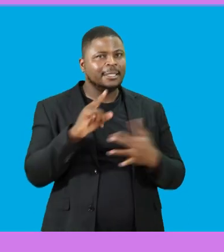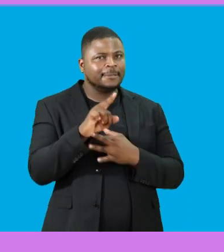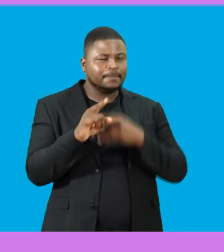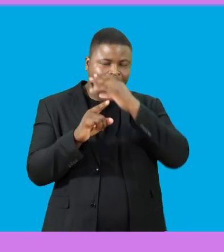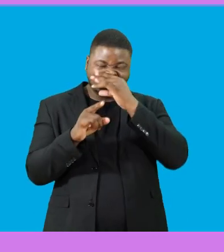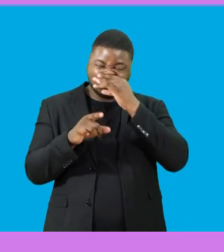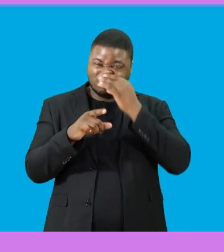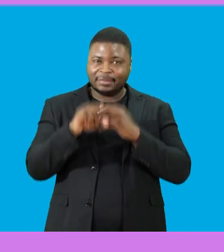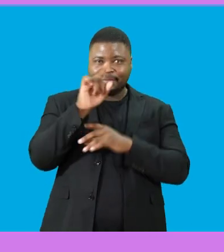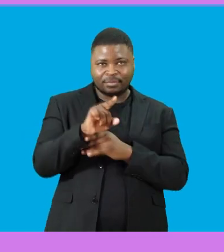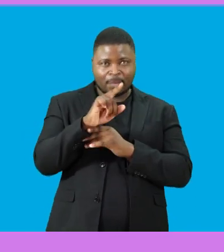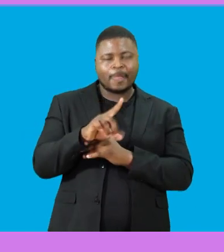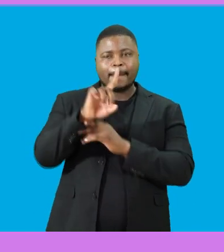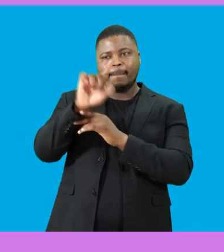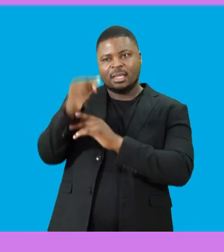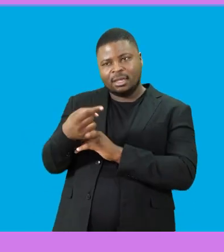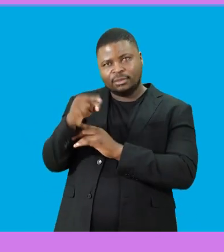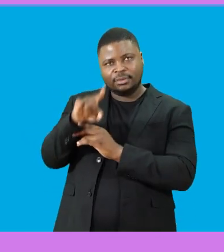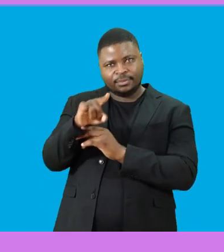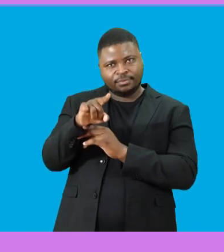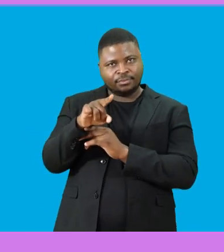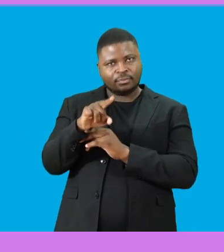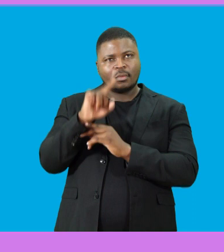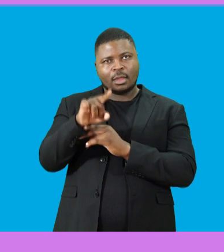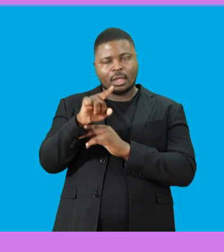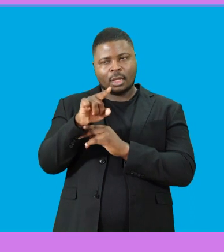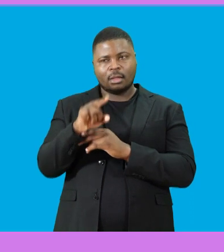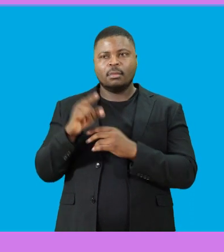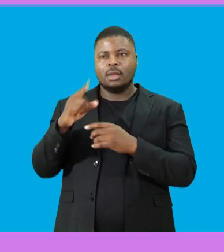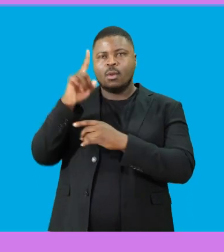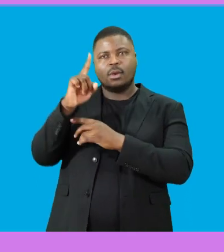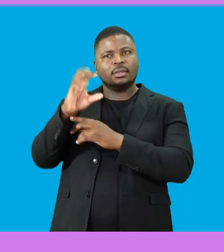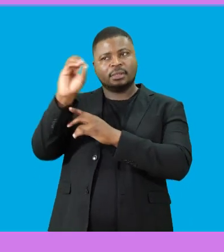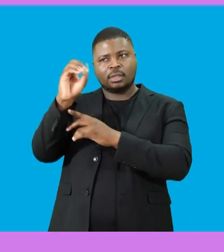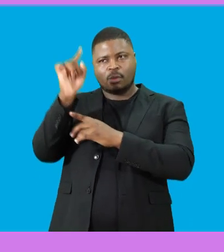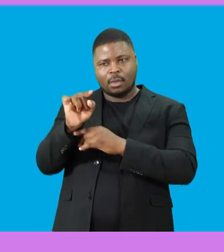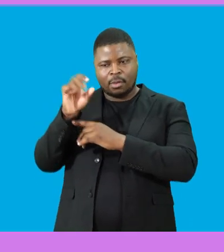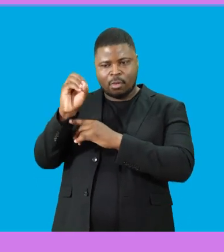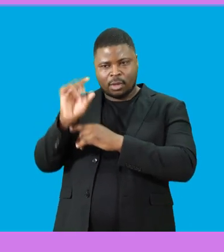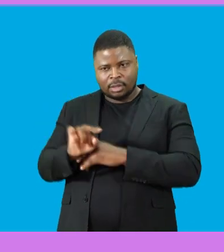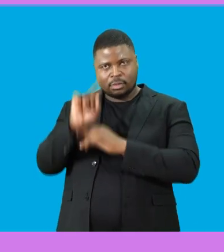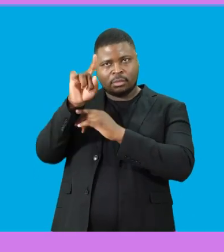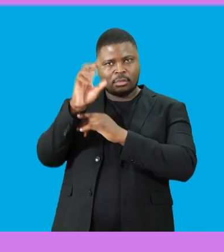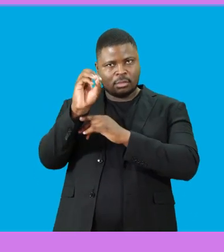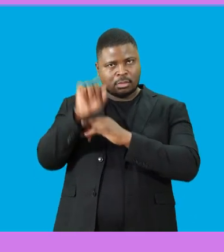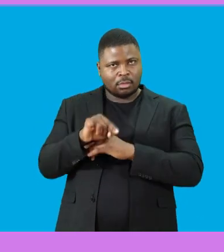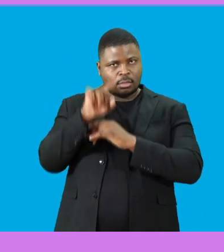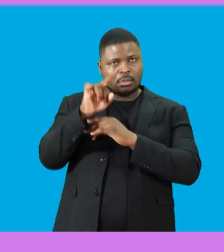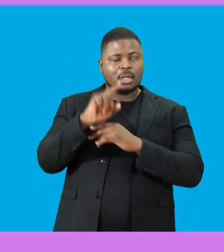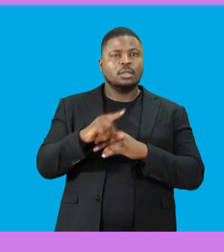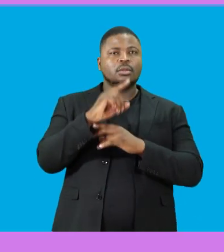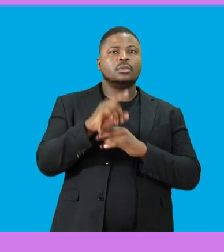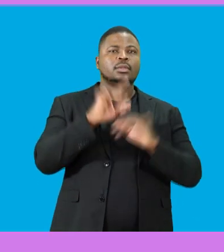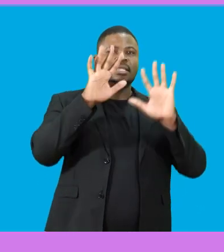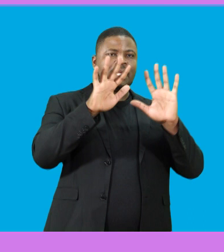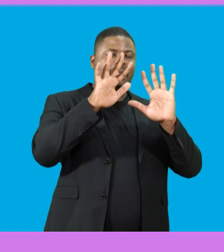And 100. Let's try and do it manually. So it means we'll say 1 0 down, 1 0 down, 1 0 down, 1 0 down. So what